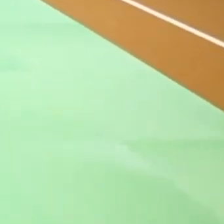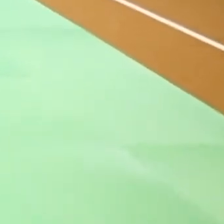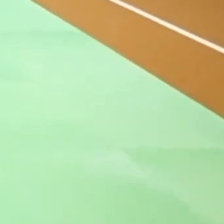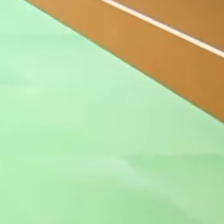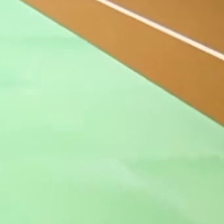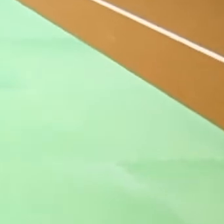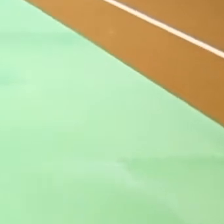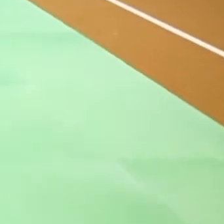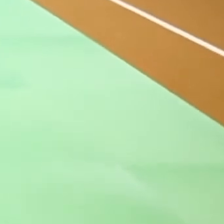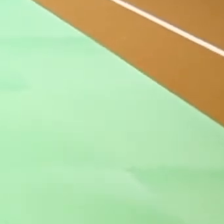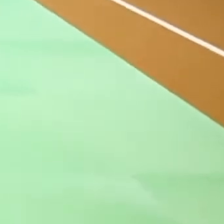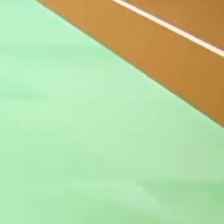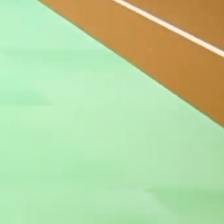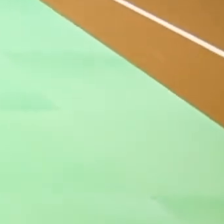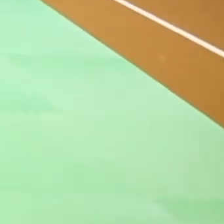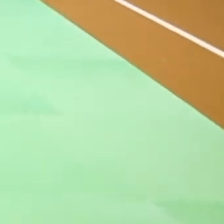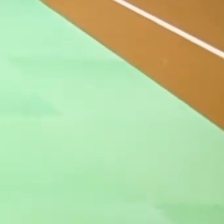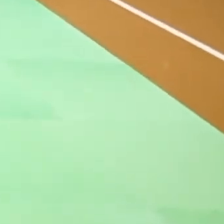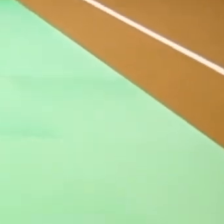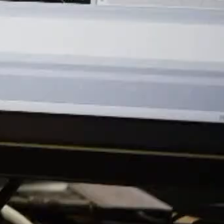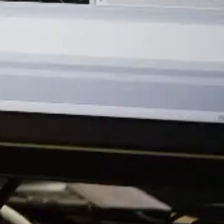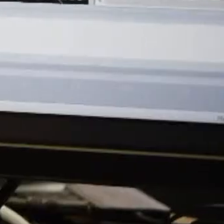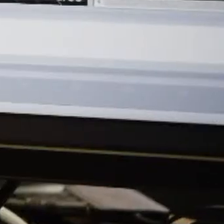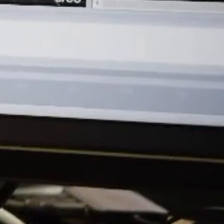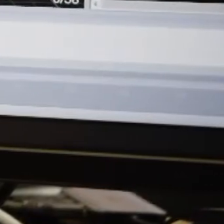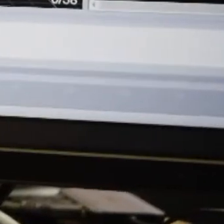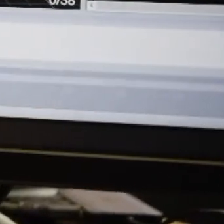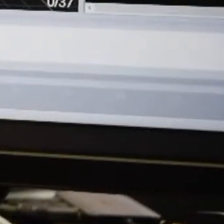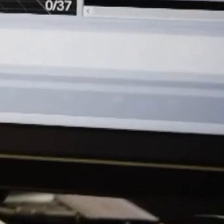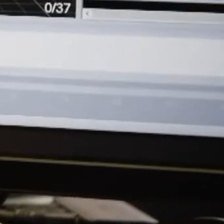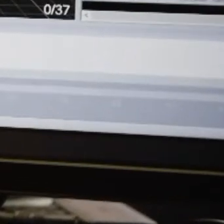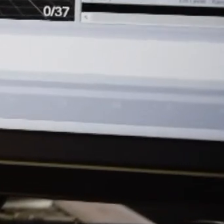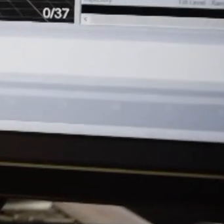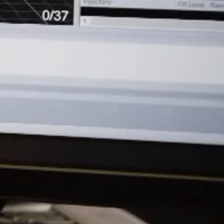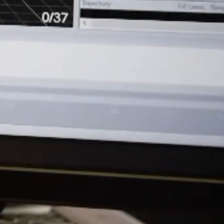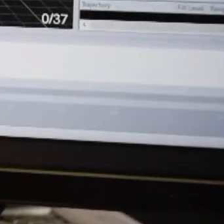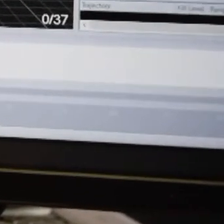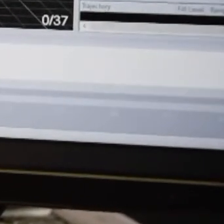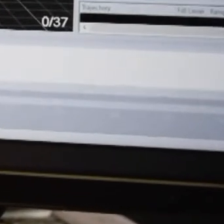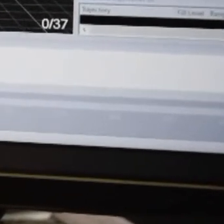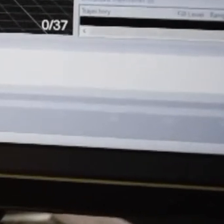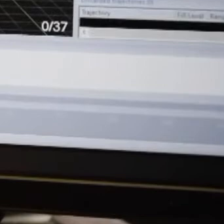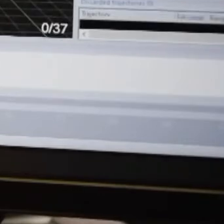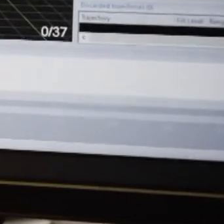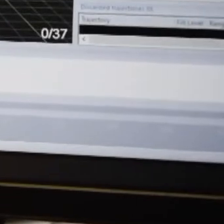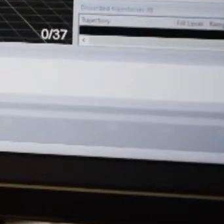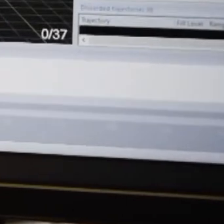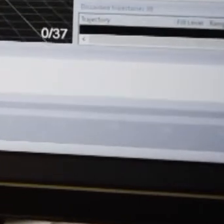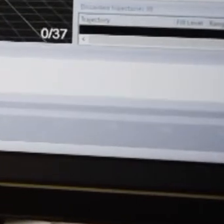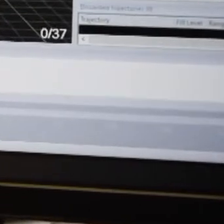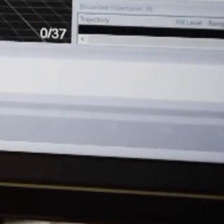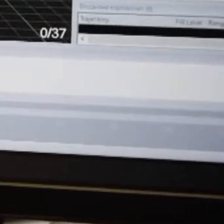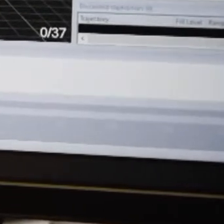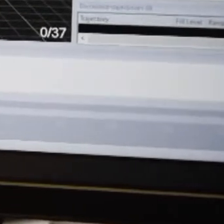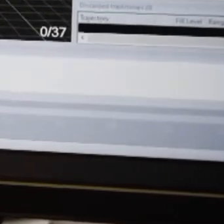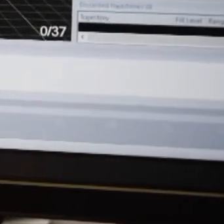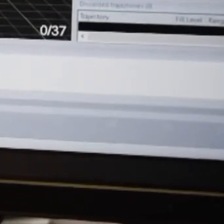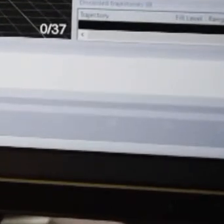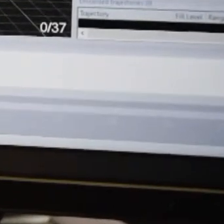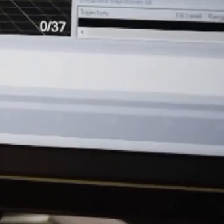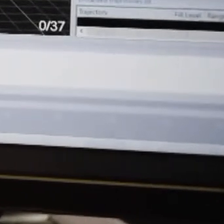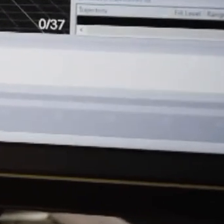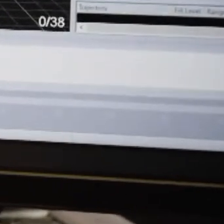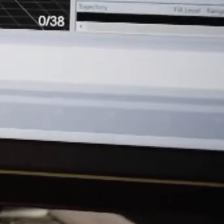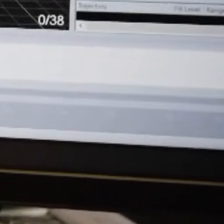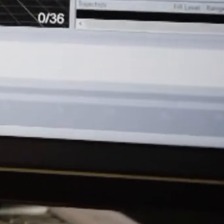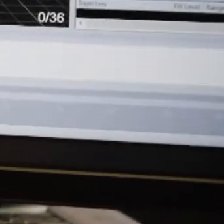exciting. But even more cool is that technology and everything that we're going to bring here is going to be available to anybody that